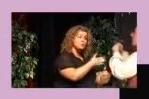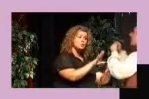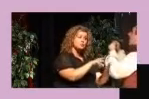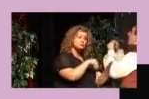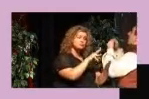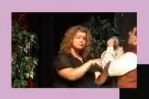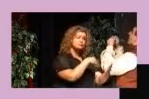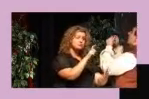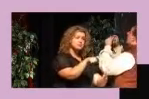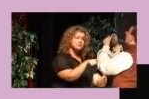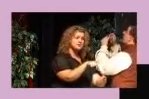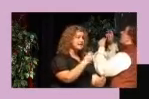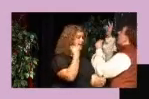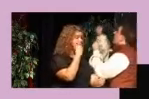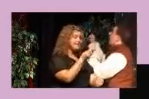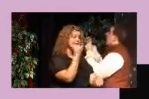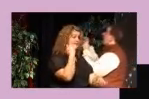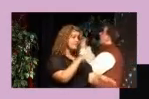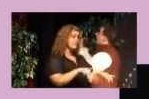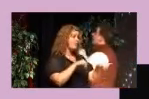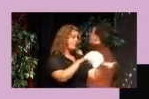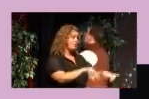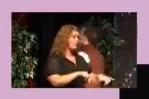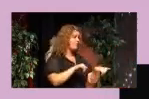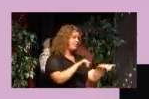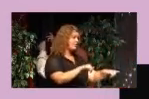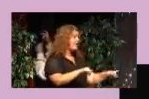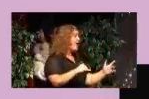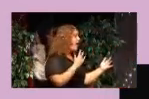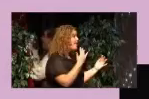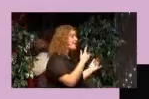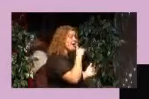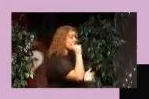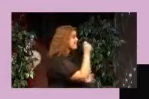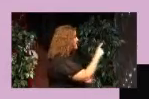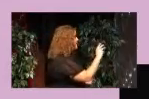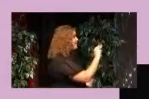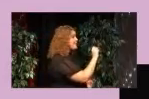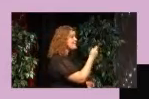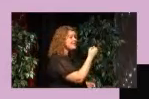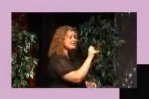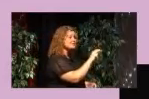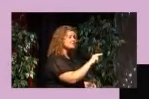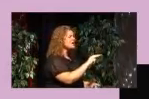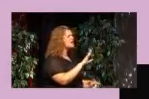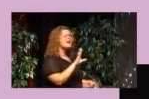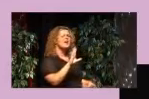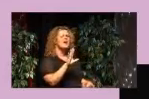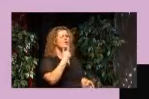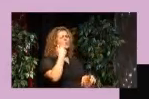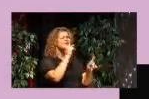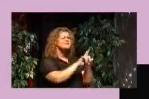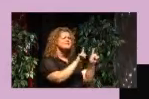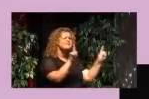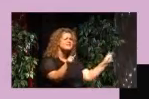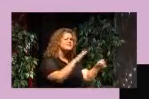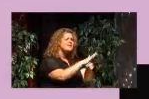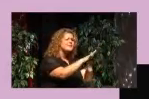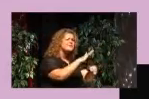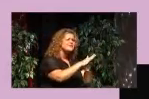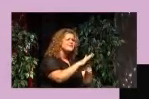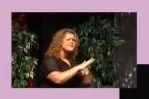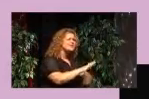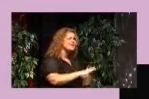I shan't be able to give it to you if you like her. Oh, wait! I think I see Mezrin. Just a quick word. We've only just left him.